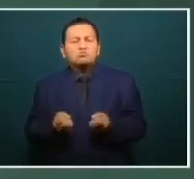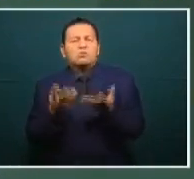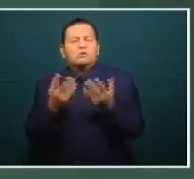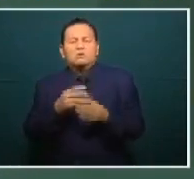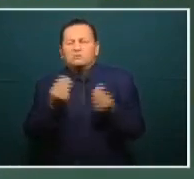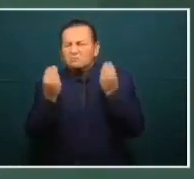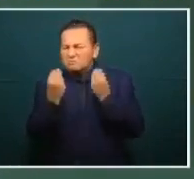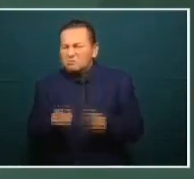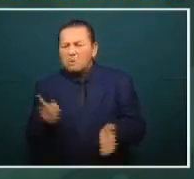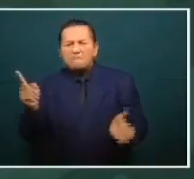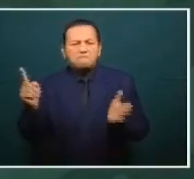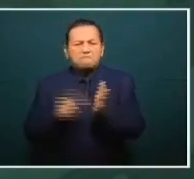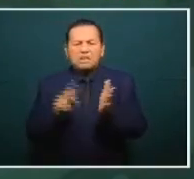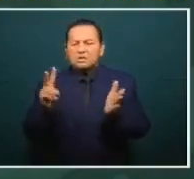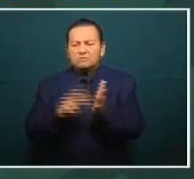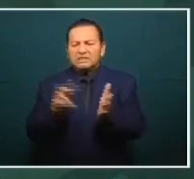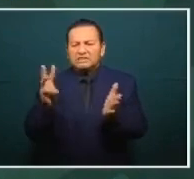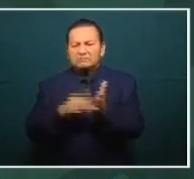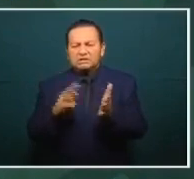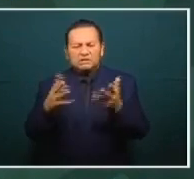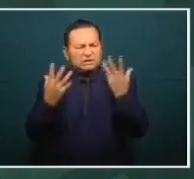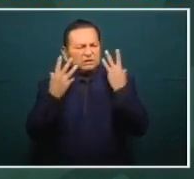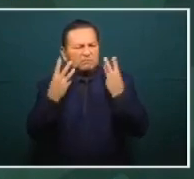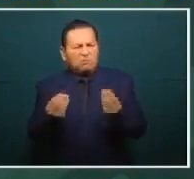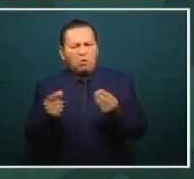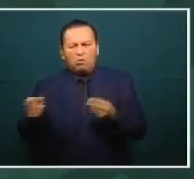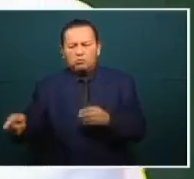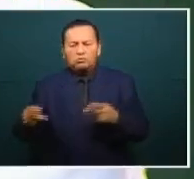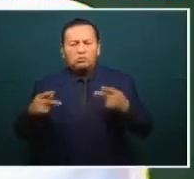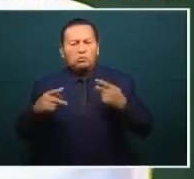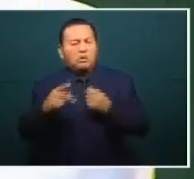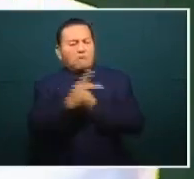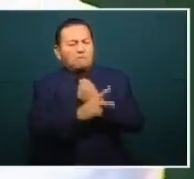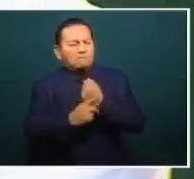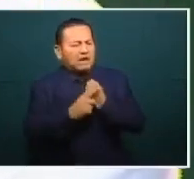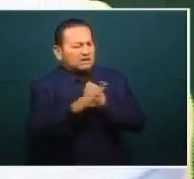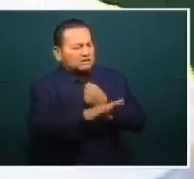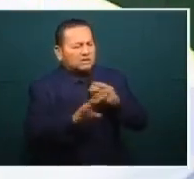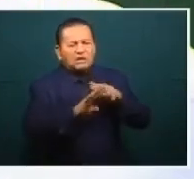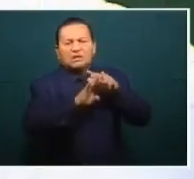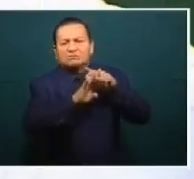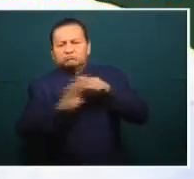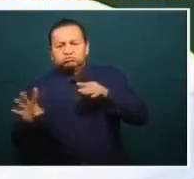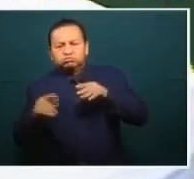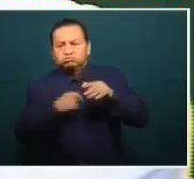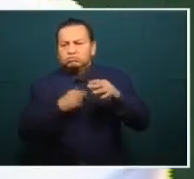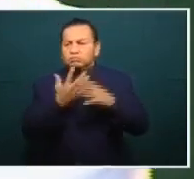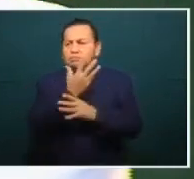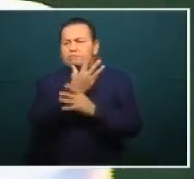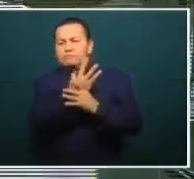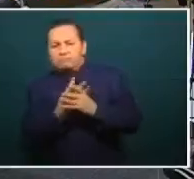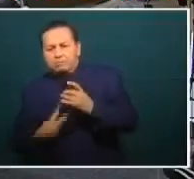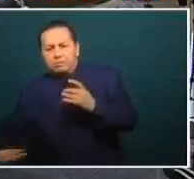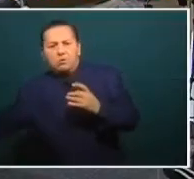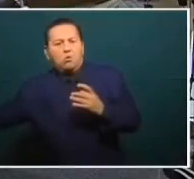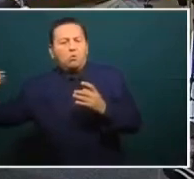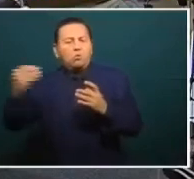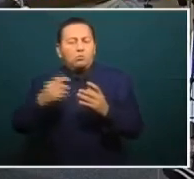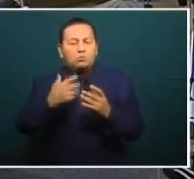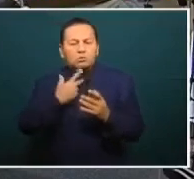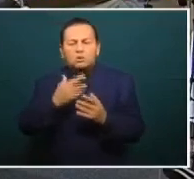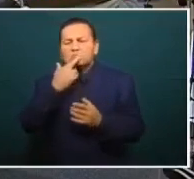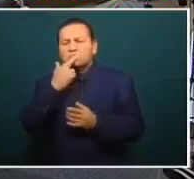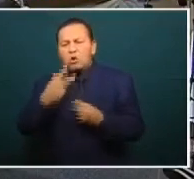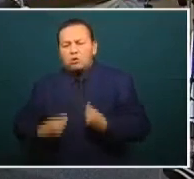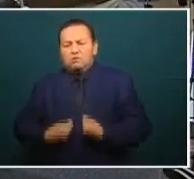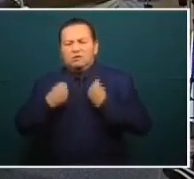But we're talking about thousands of people